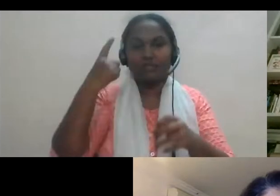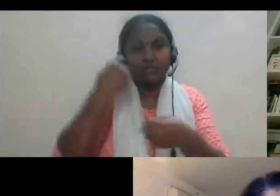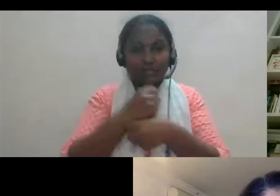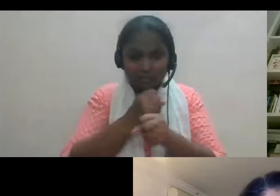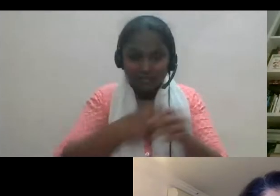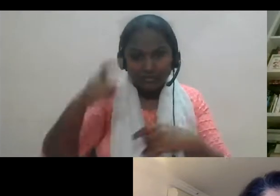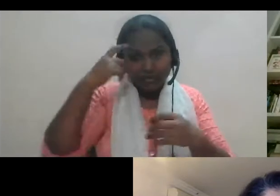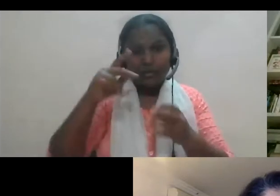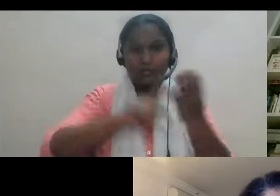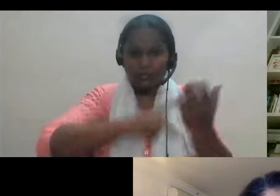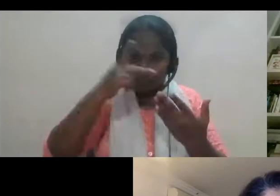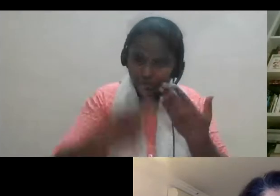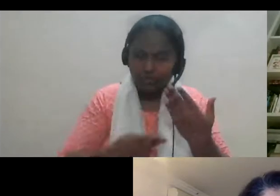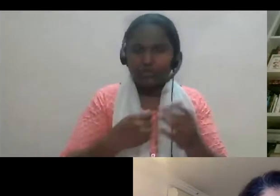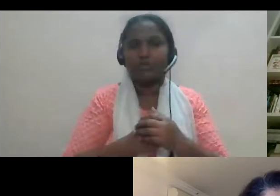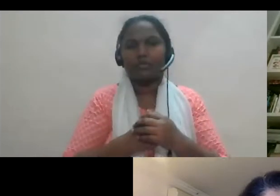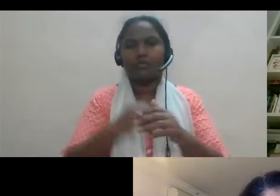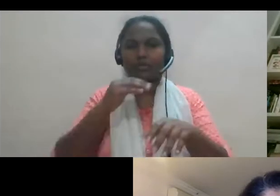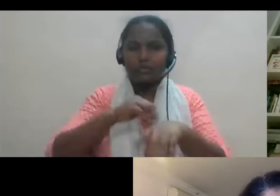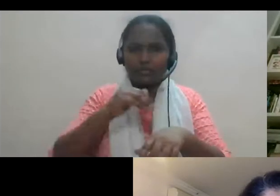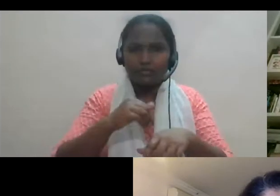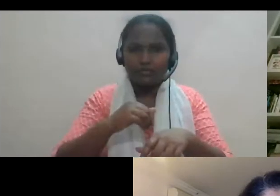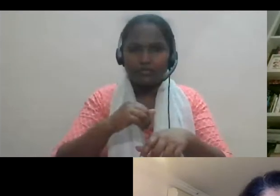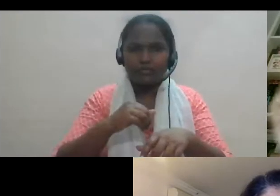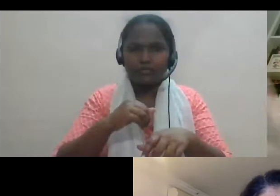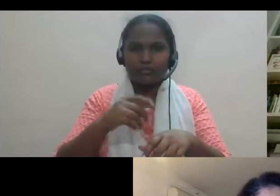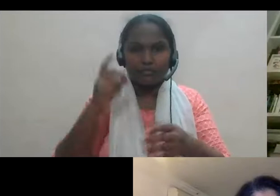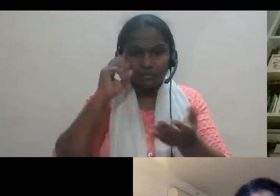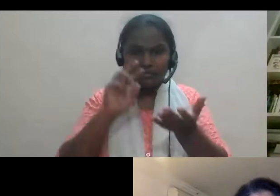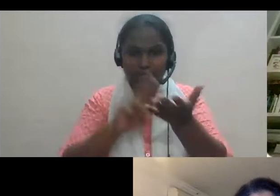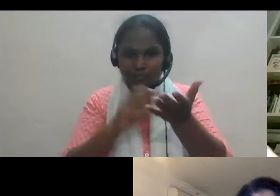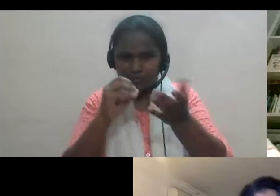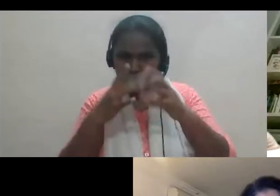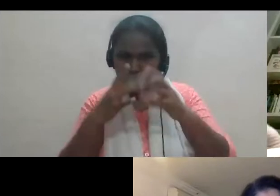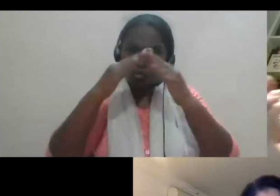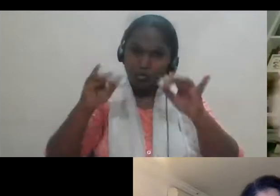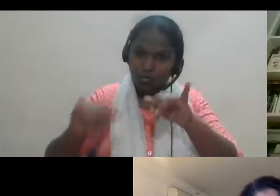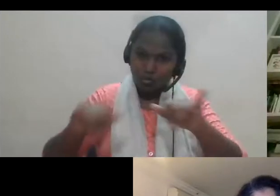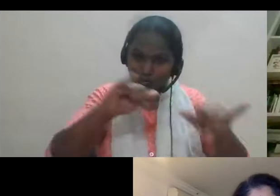new virtual program mm-hmm. called Museo Moderno at Home.